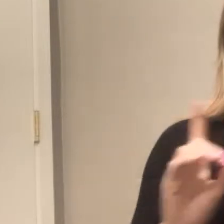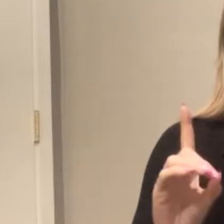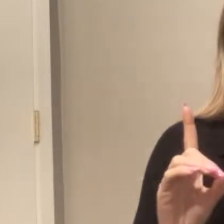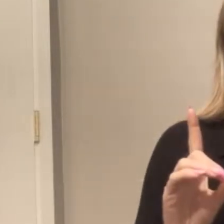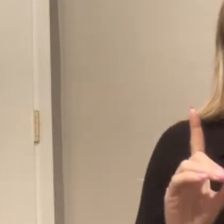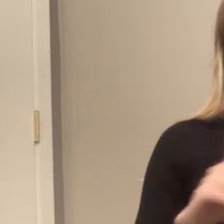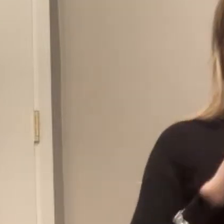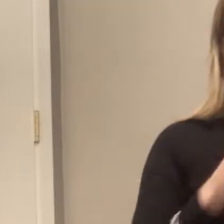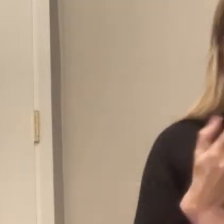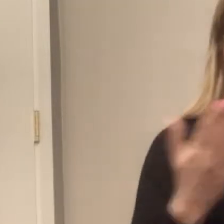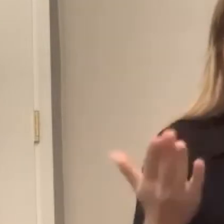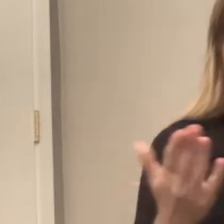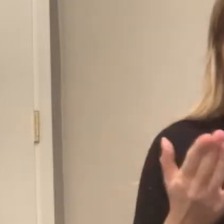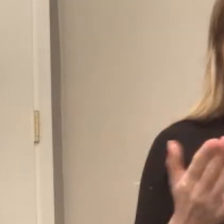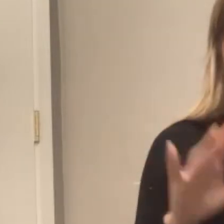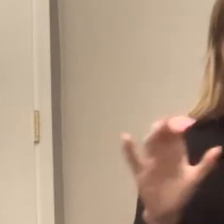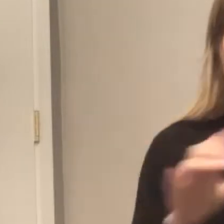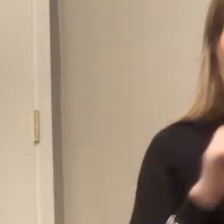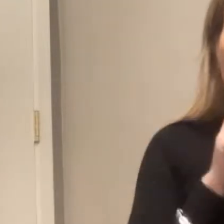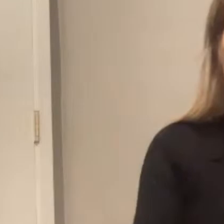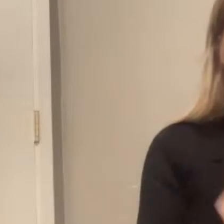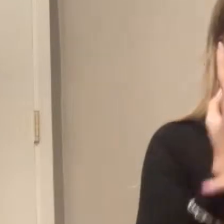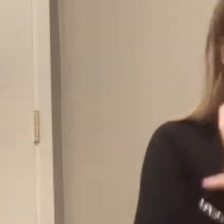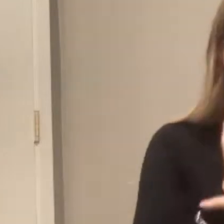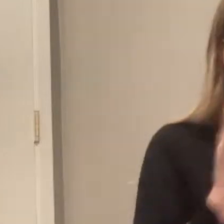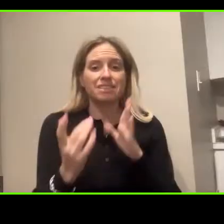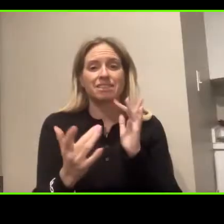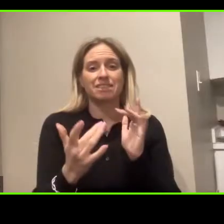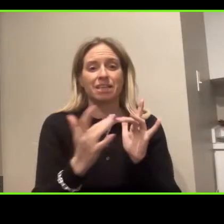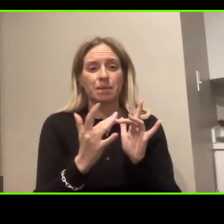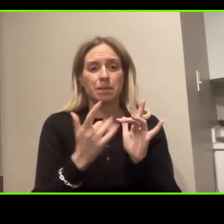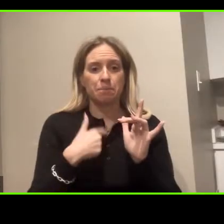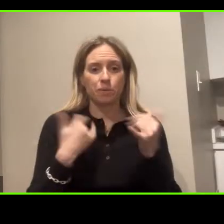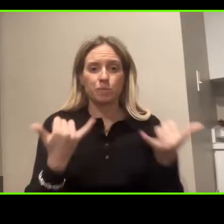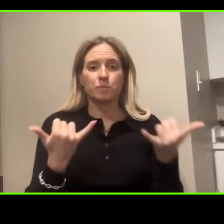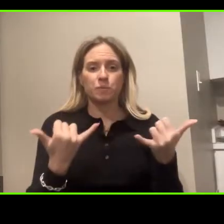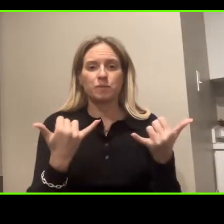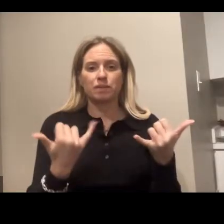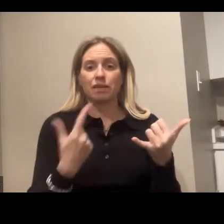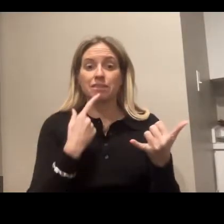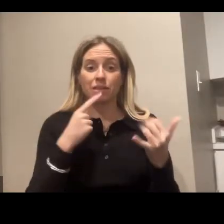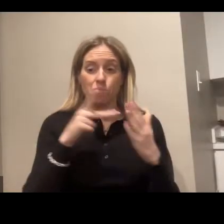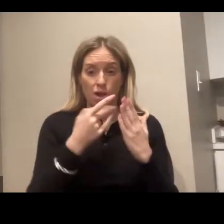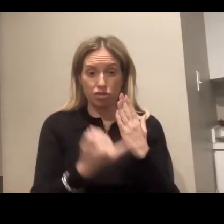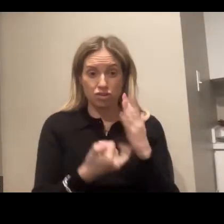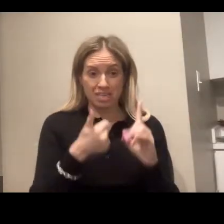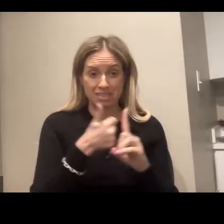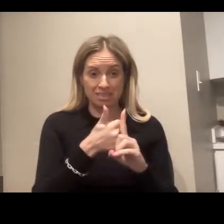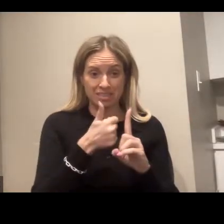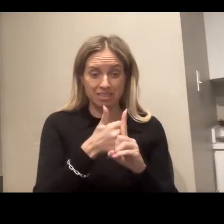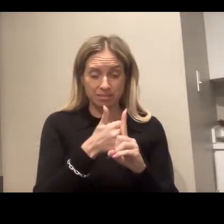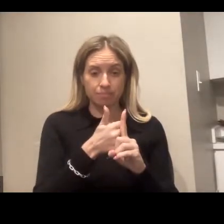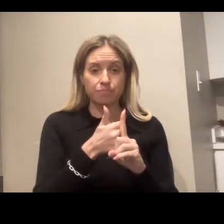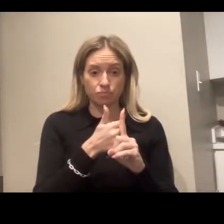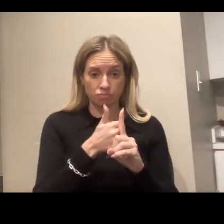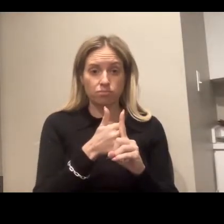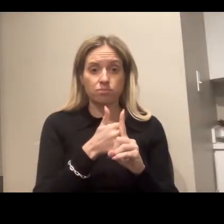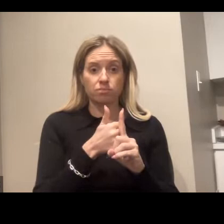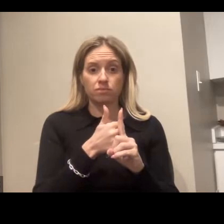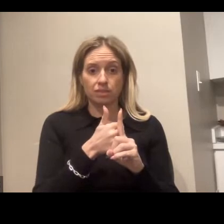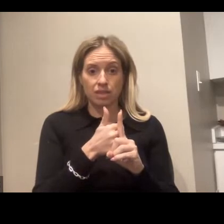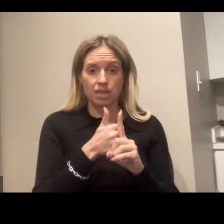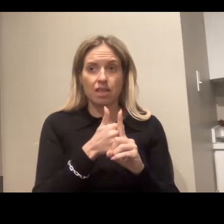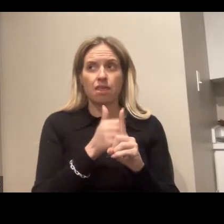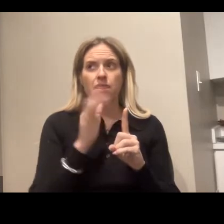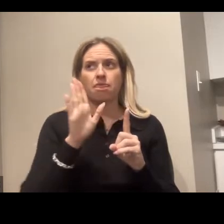thing. They did actually just get back to me today. I will say this project, their original hearing date, I